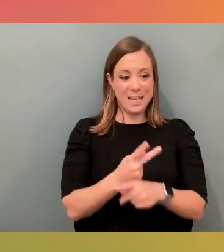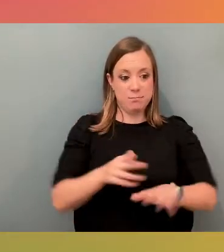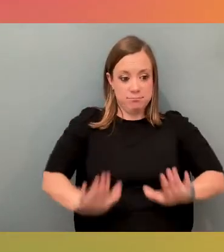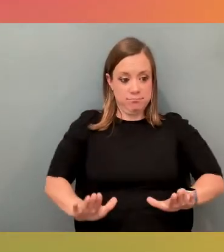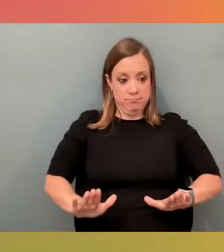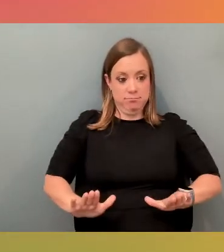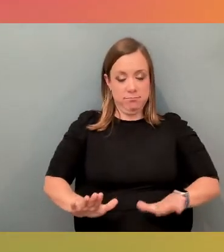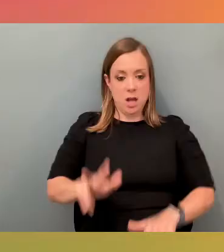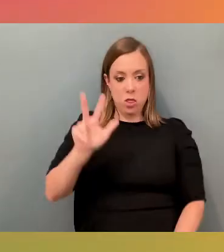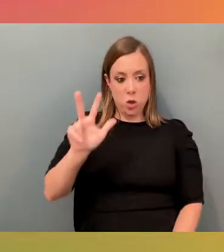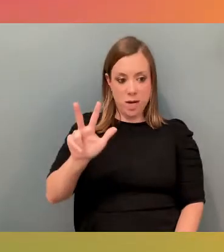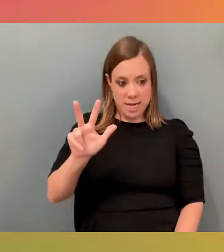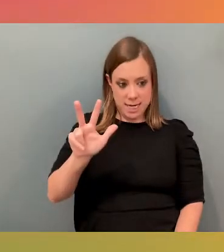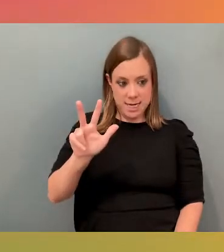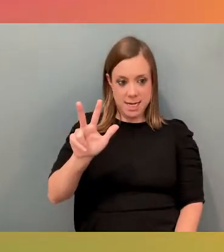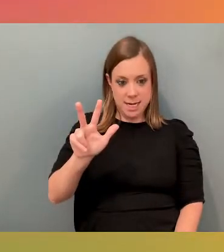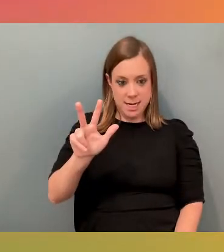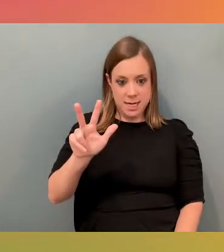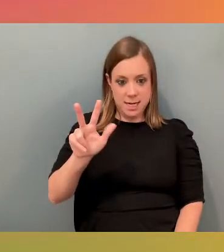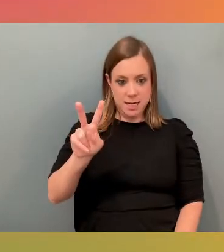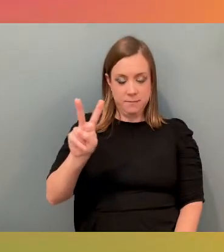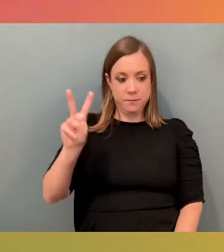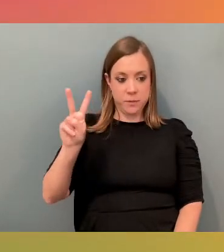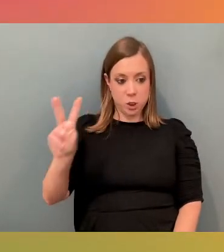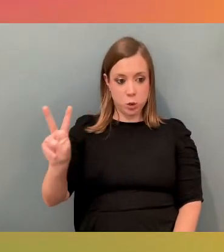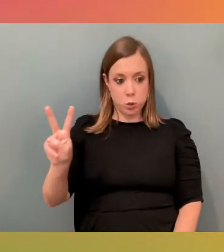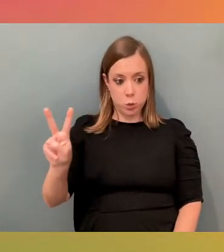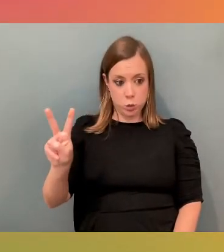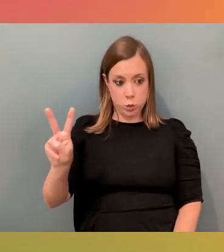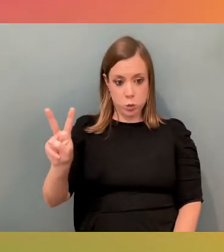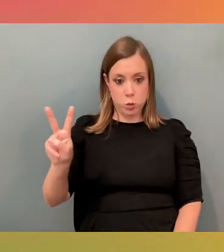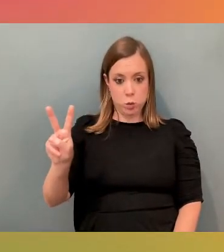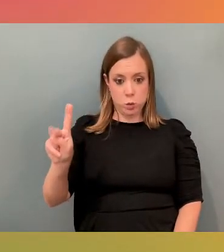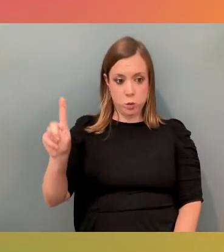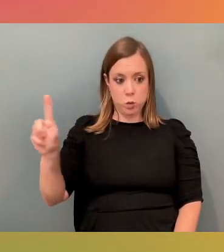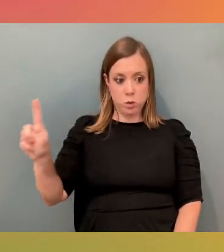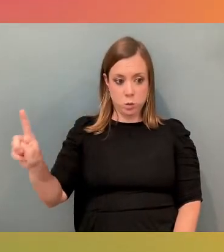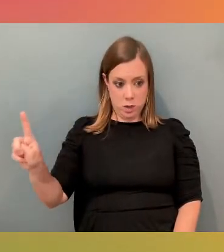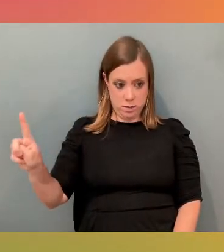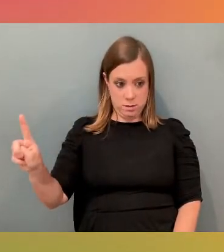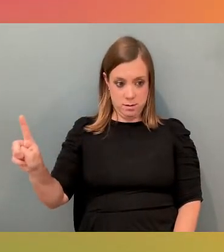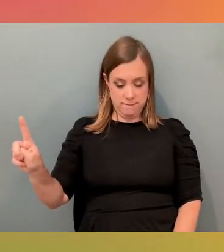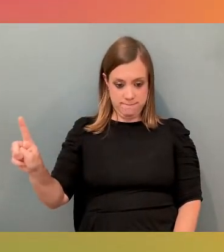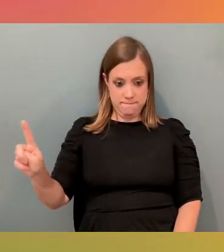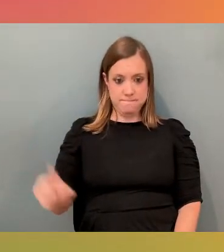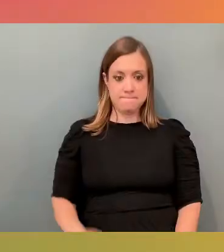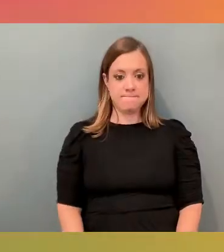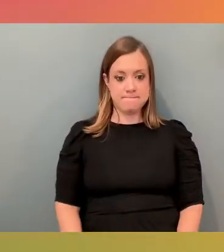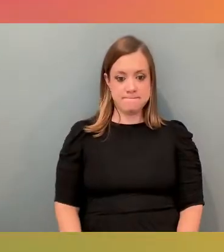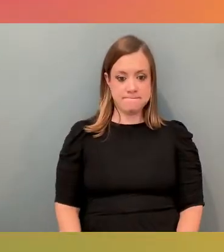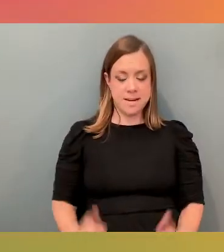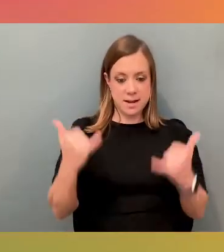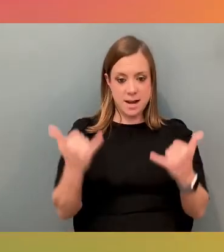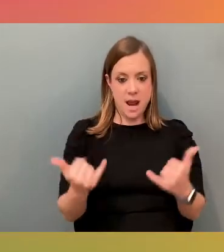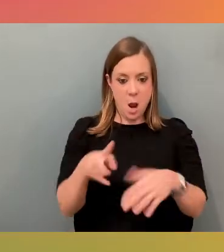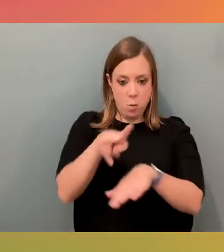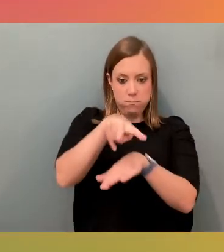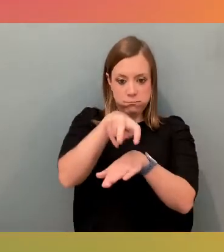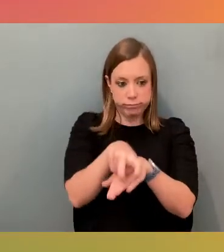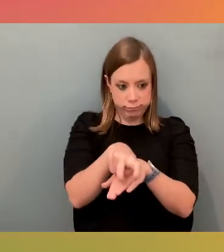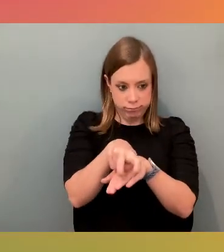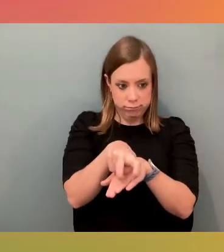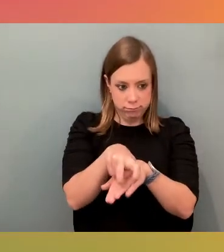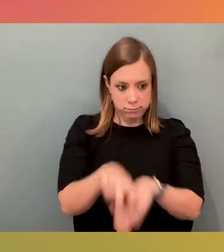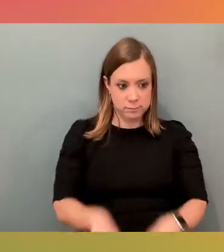3. Squeeze those glutes for 2. And 1. Nicely done. Lower